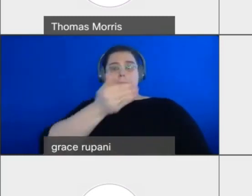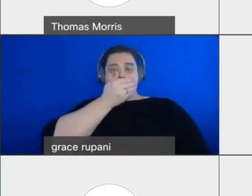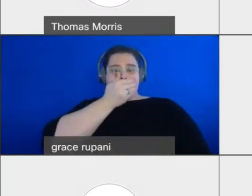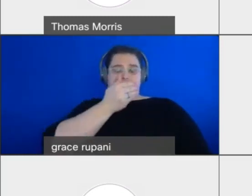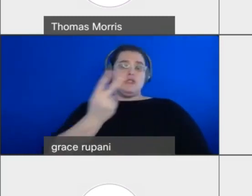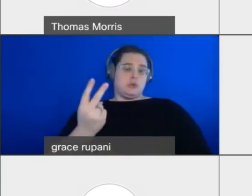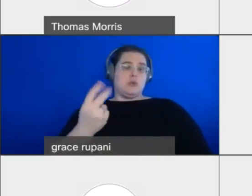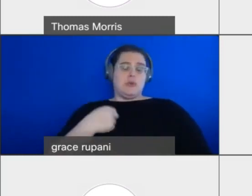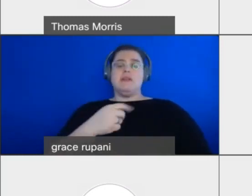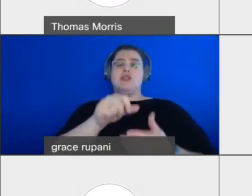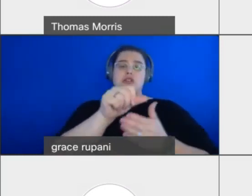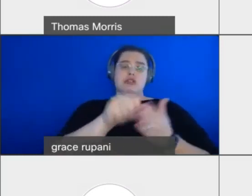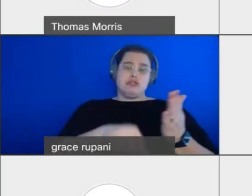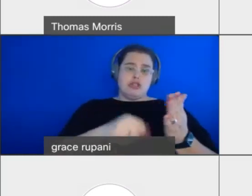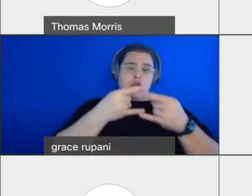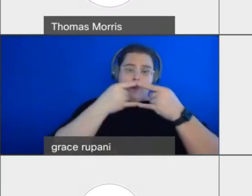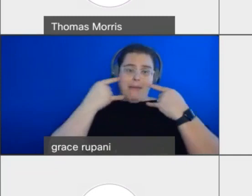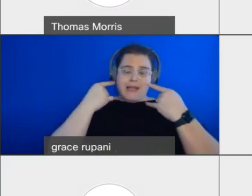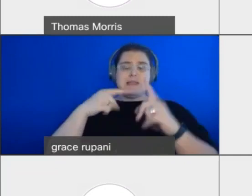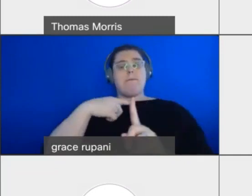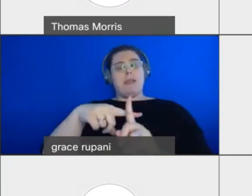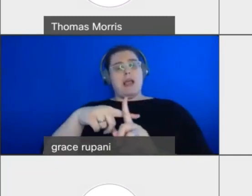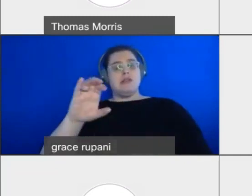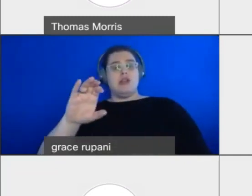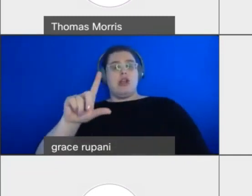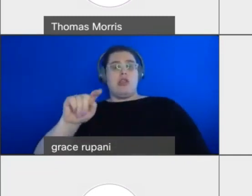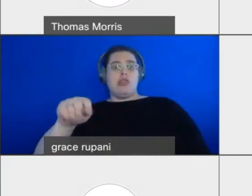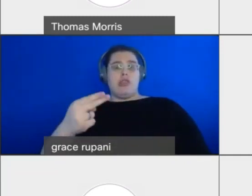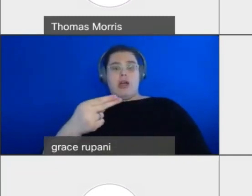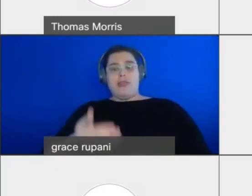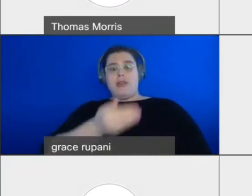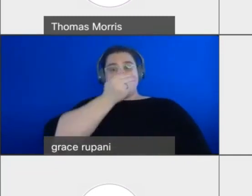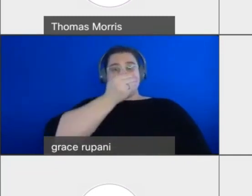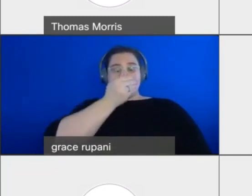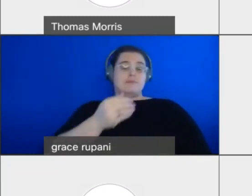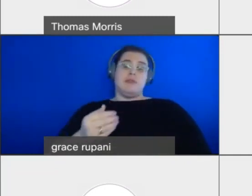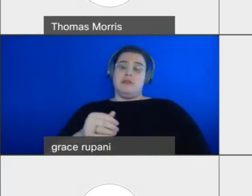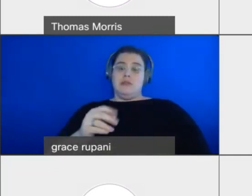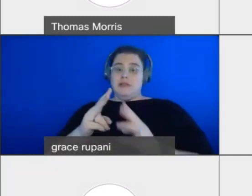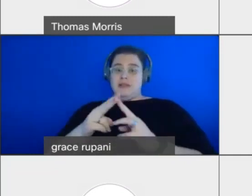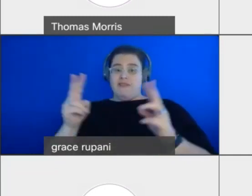mask, and this has been very effective. I assume that means you've been healthy the whole time, and so I'm happy to hear that.